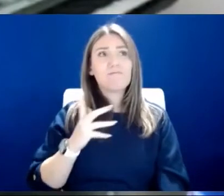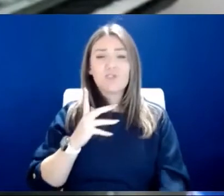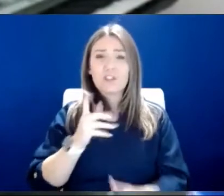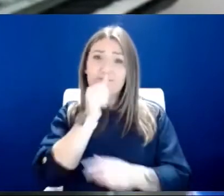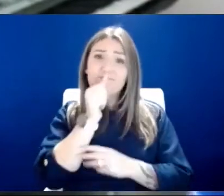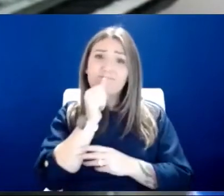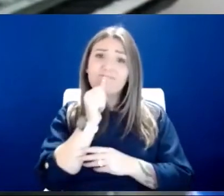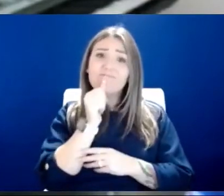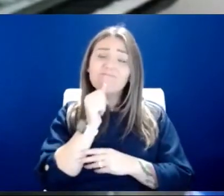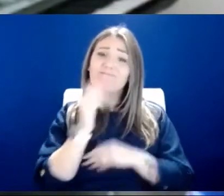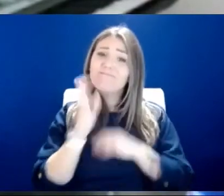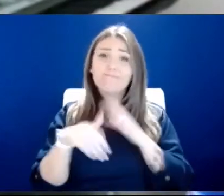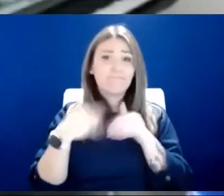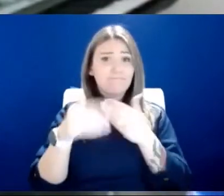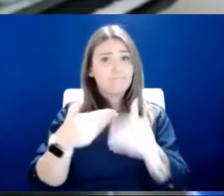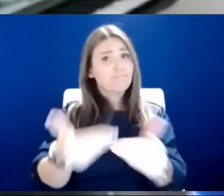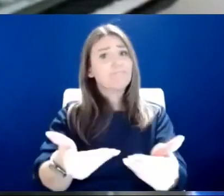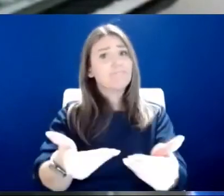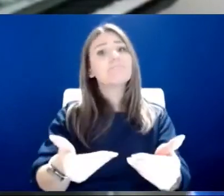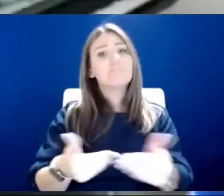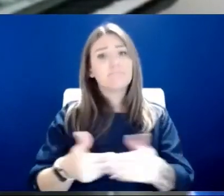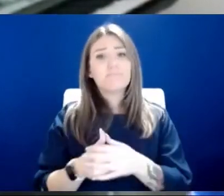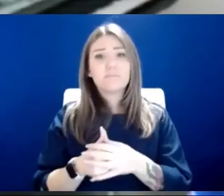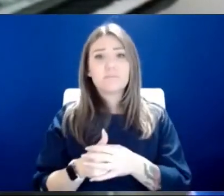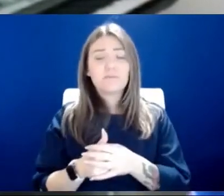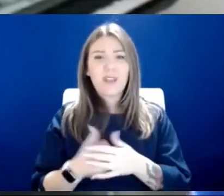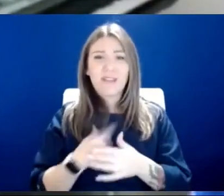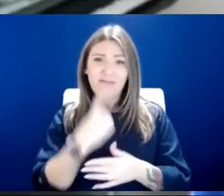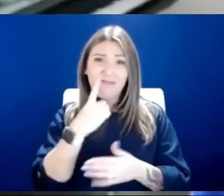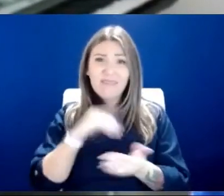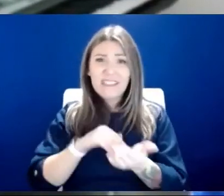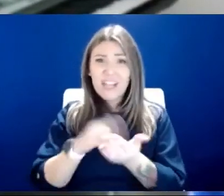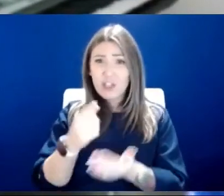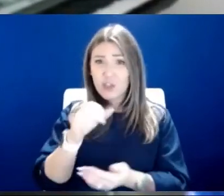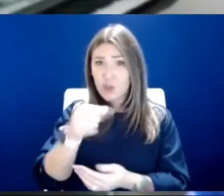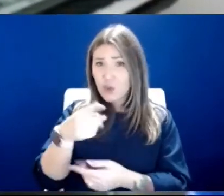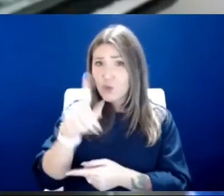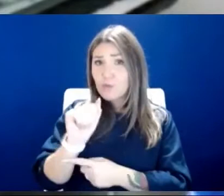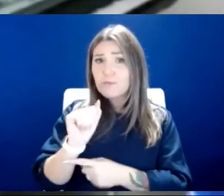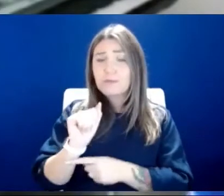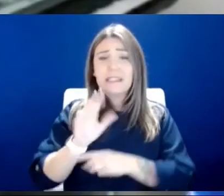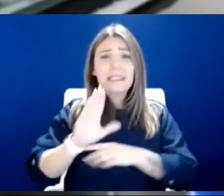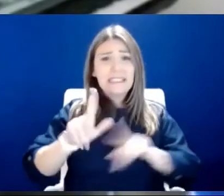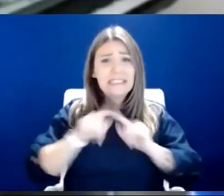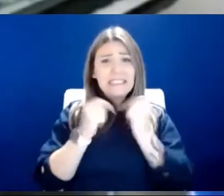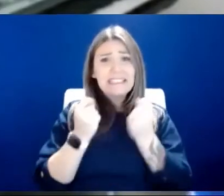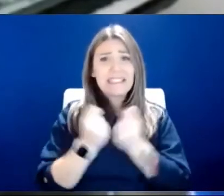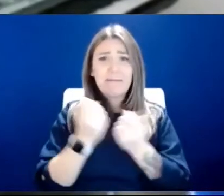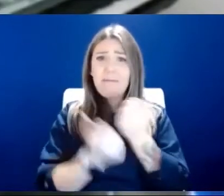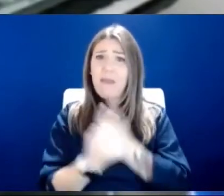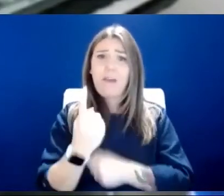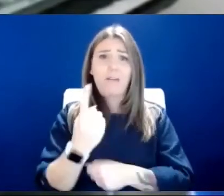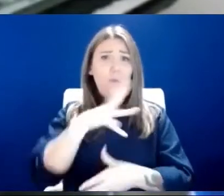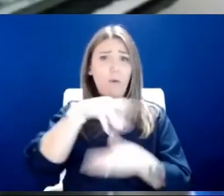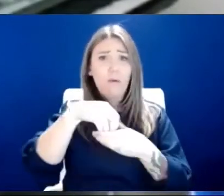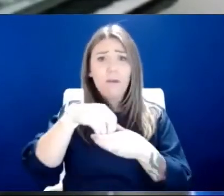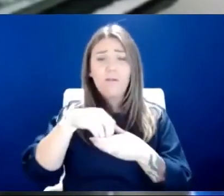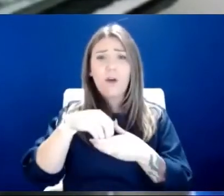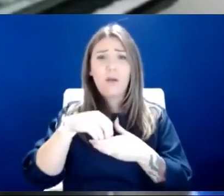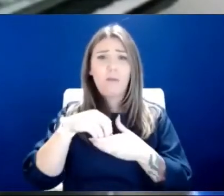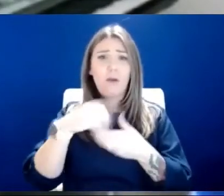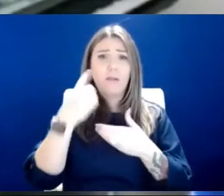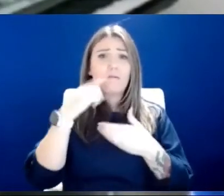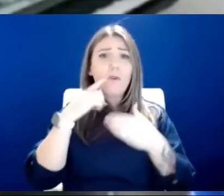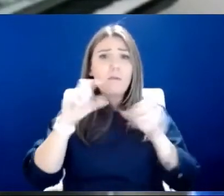we can. And I think Dr. Gupta and his team and everybody involved that made this possible, that